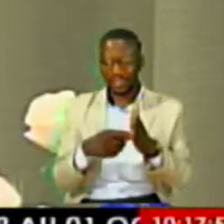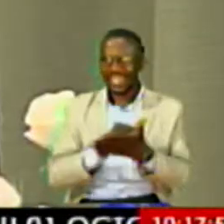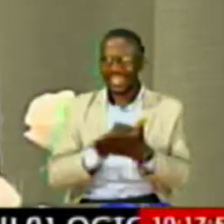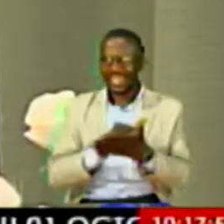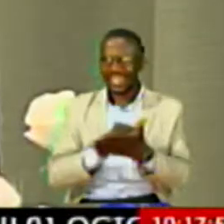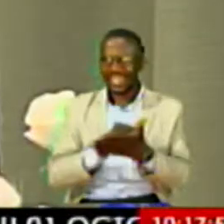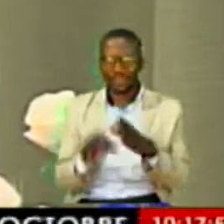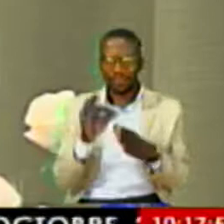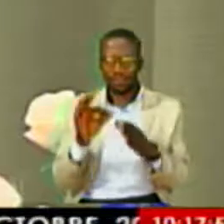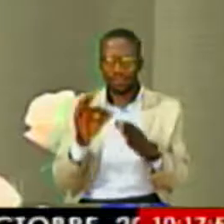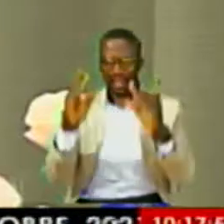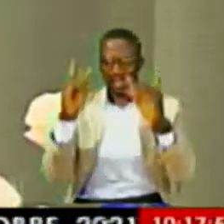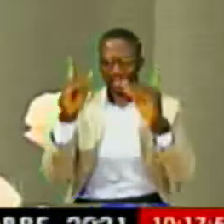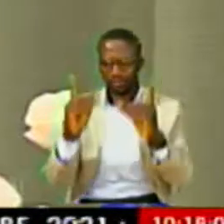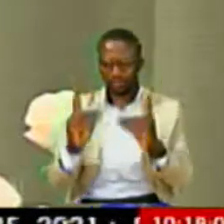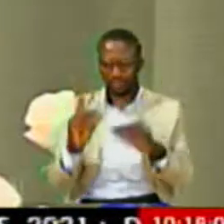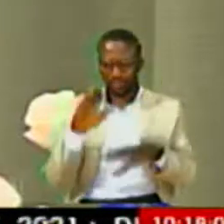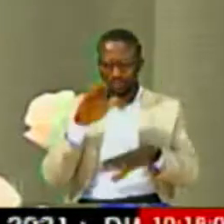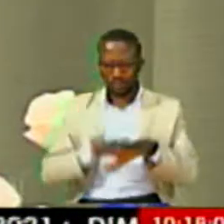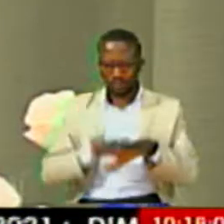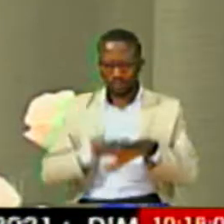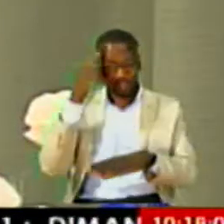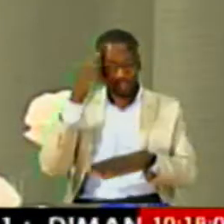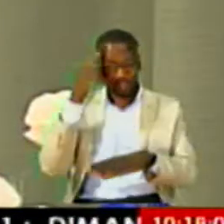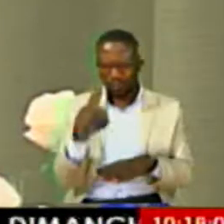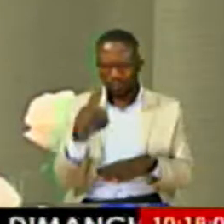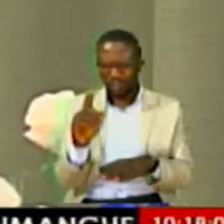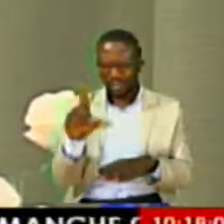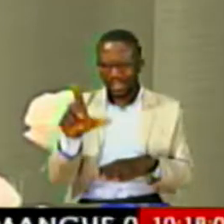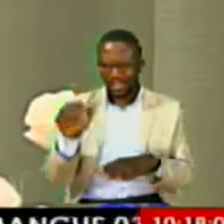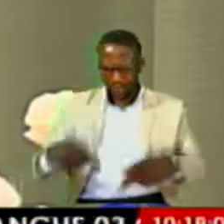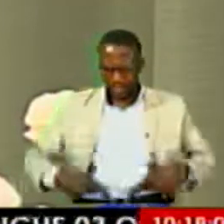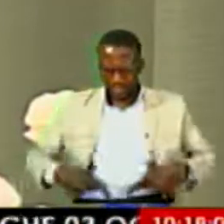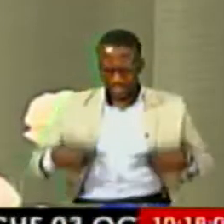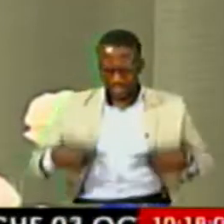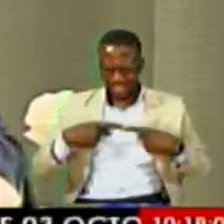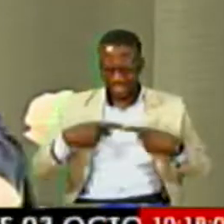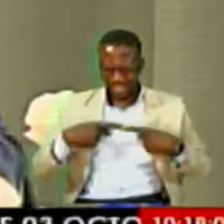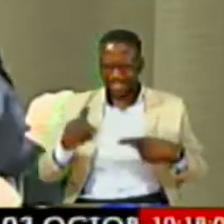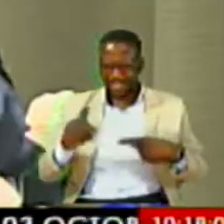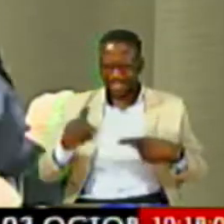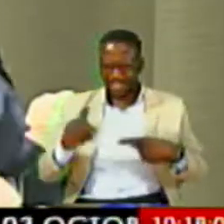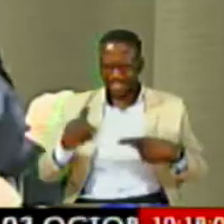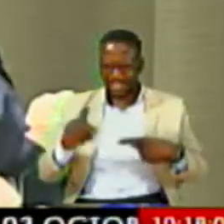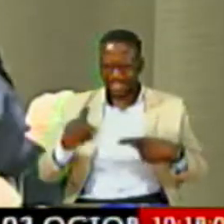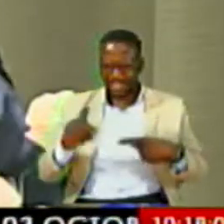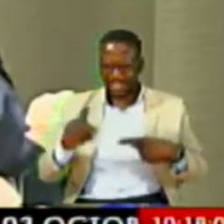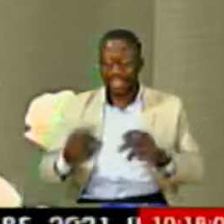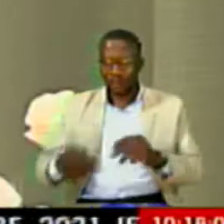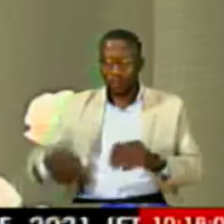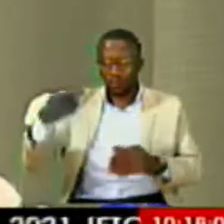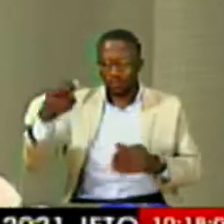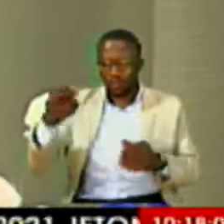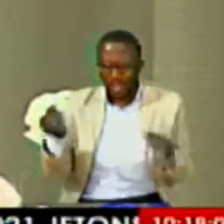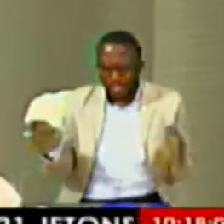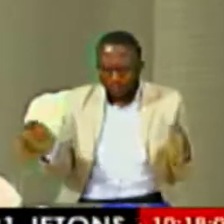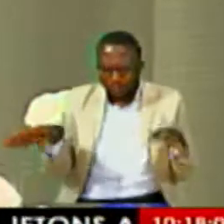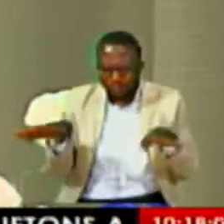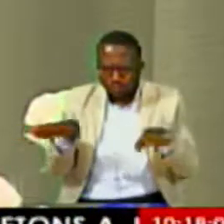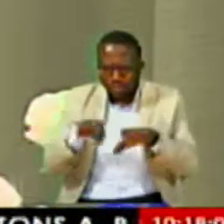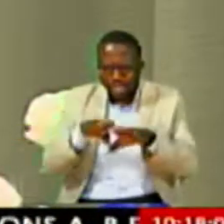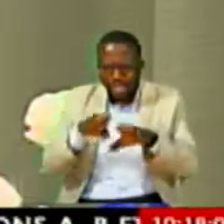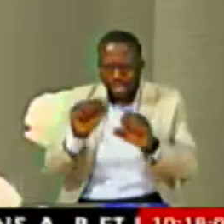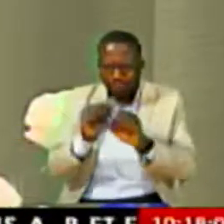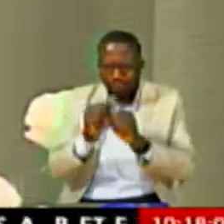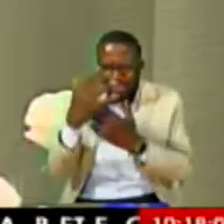Spirit viendra sur toi. Shall cover you. Et la puissance du Très-Haut. And it shall come on you. Te couvrira de son ombre. And the might of the Most High